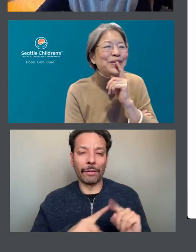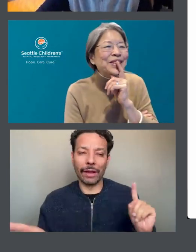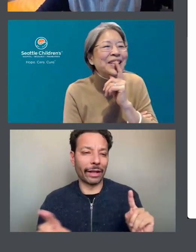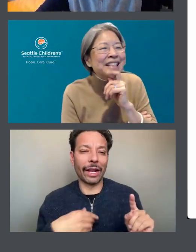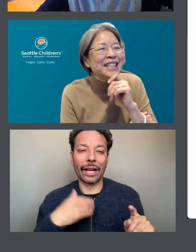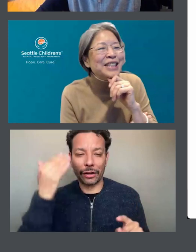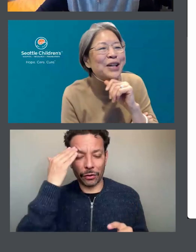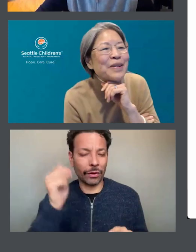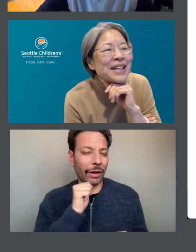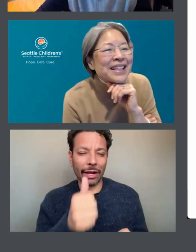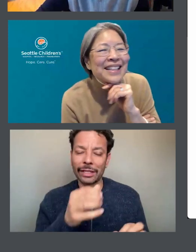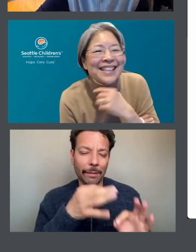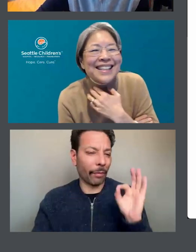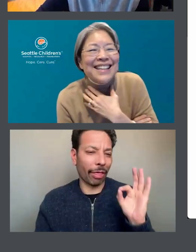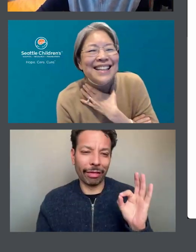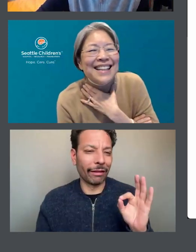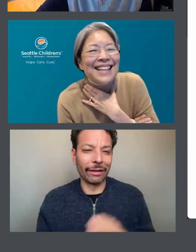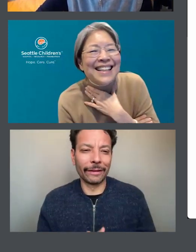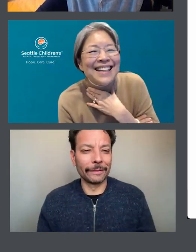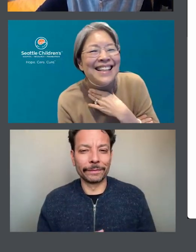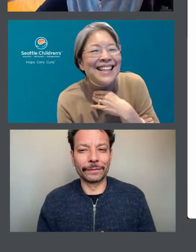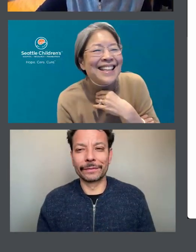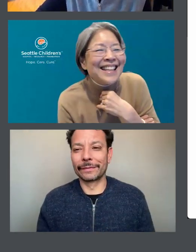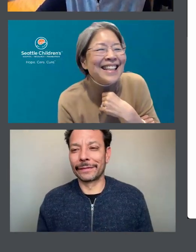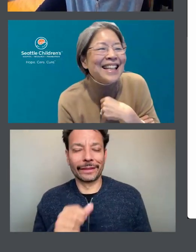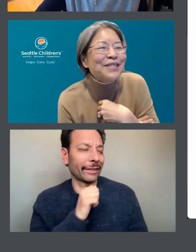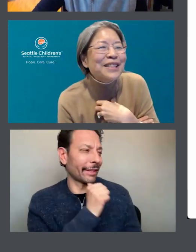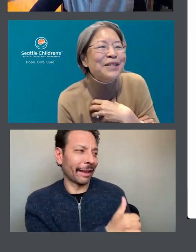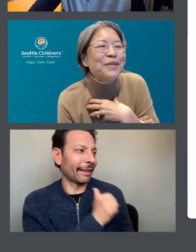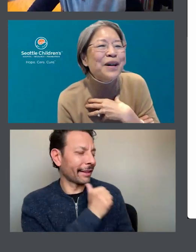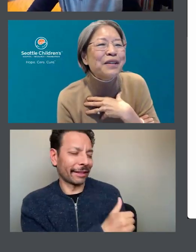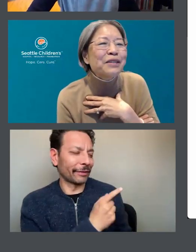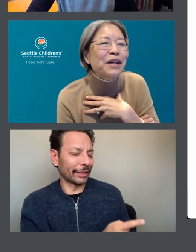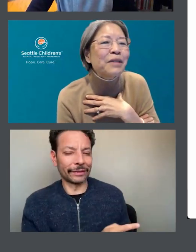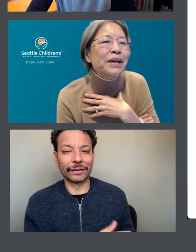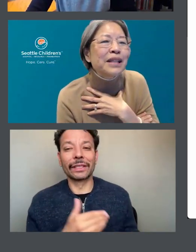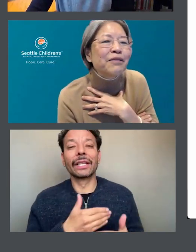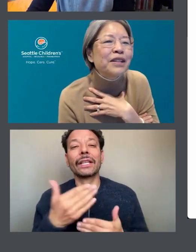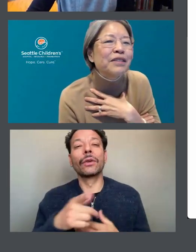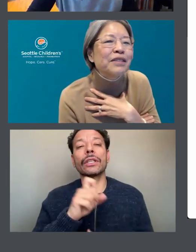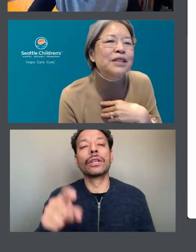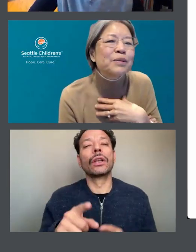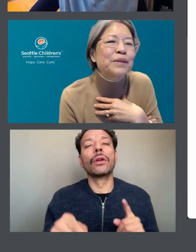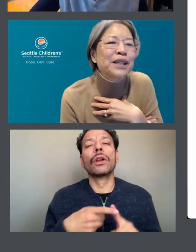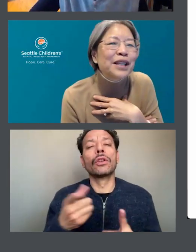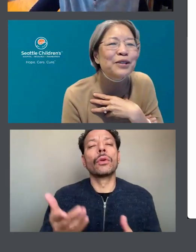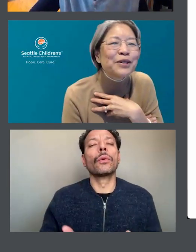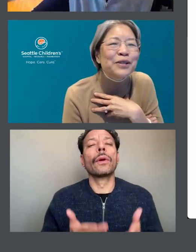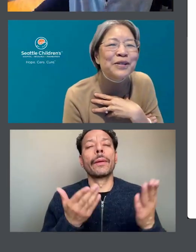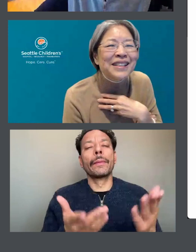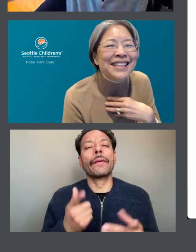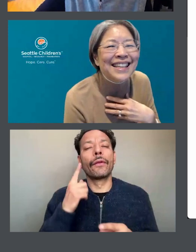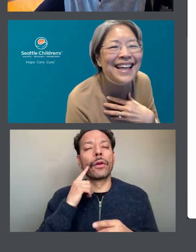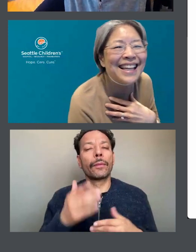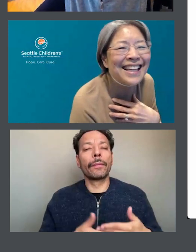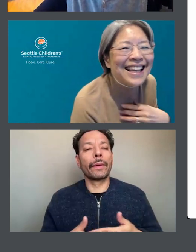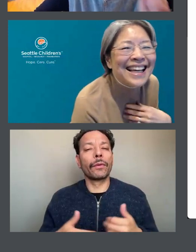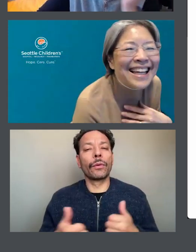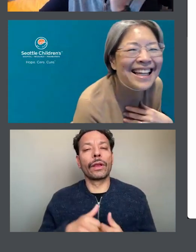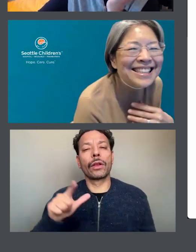it's not simple. So it's not. The next question, what are you recommending for infants with